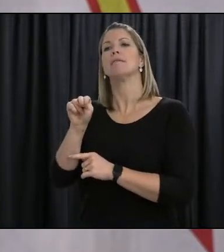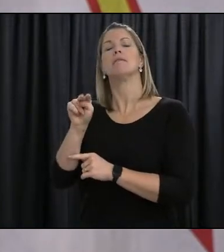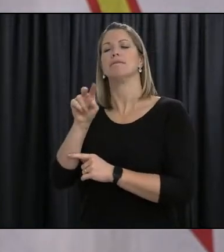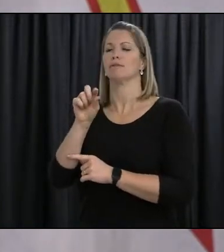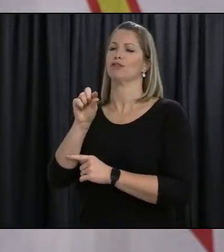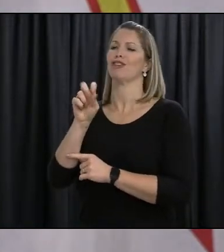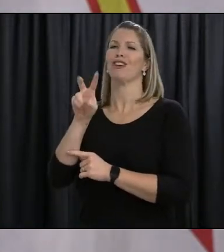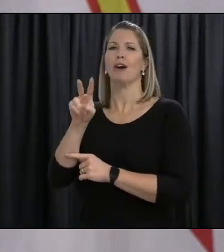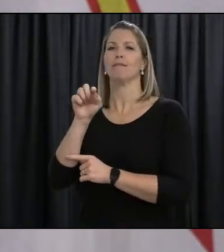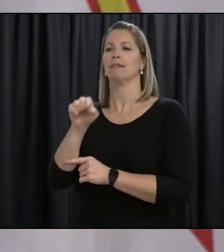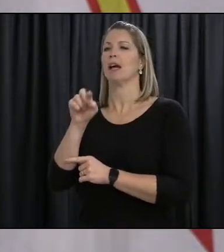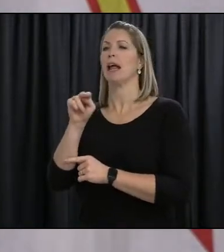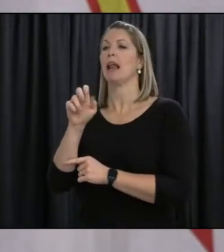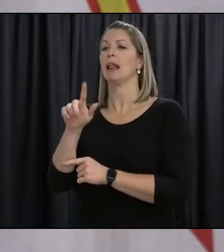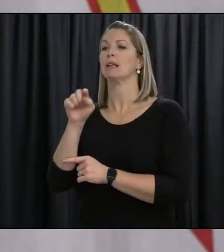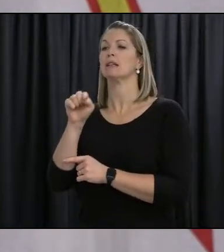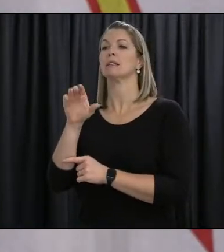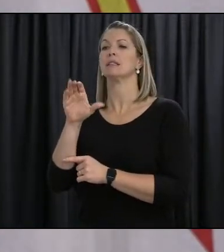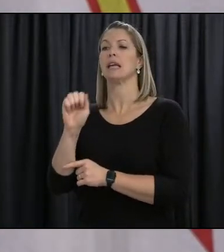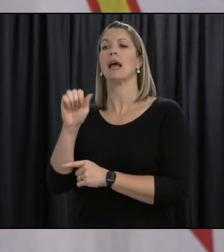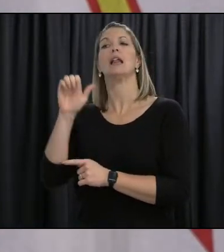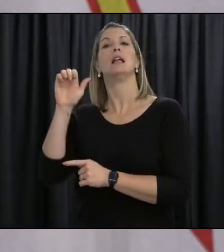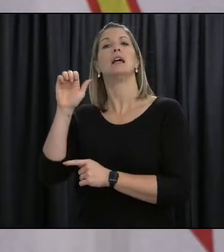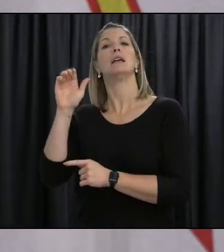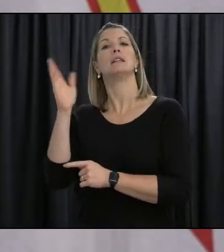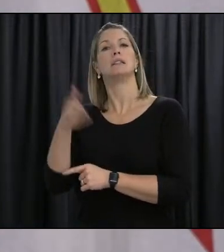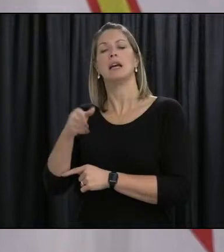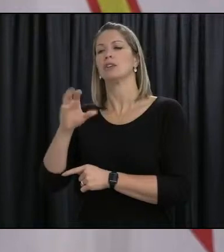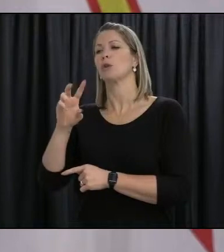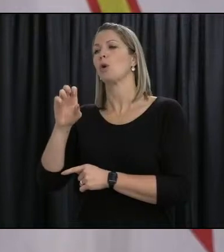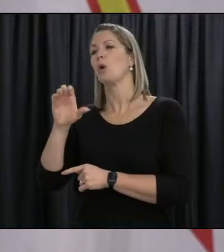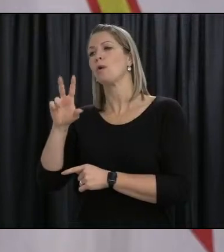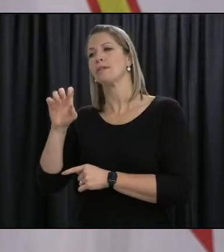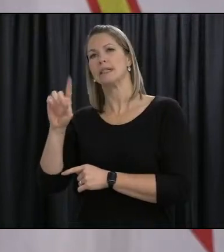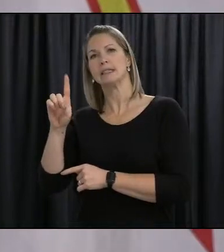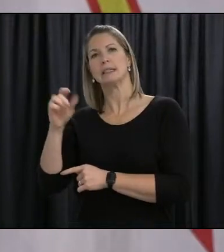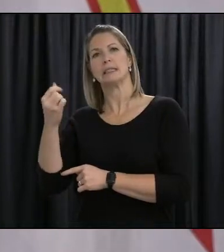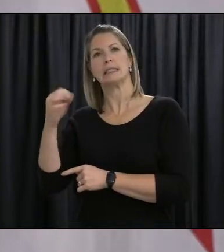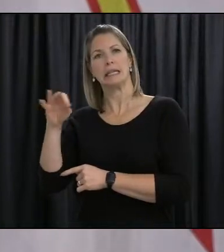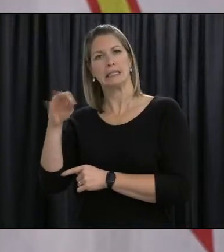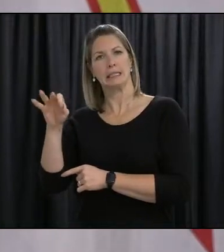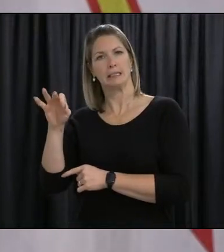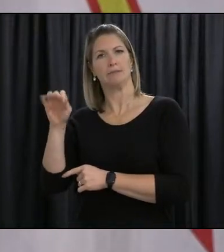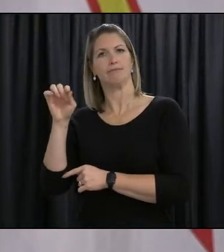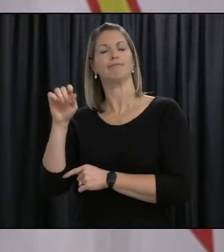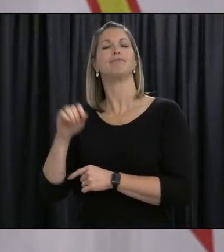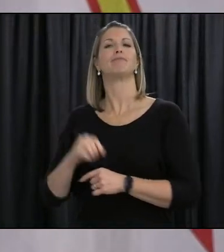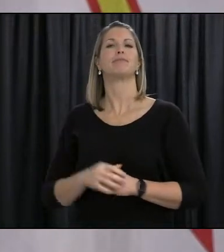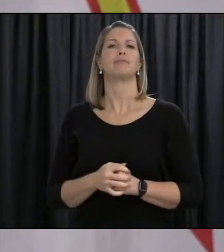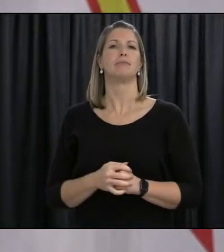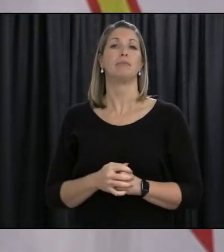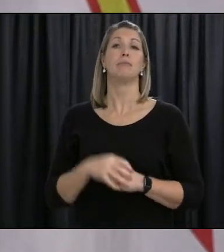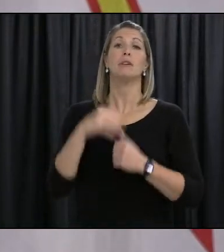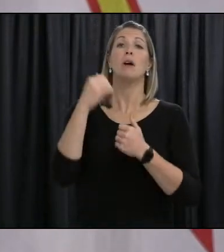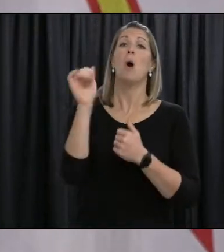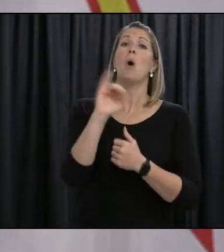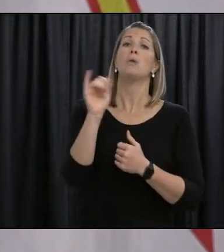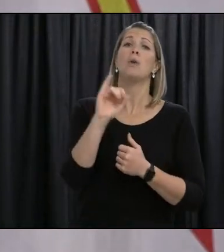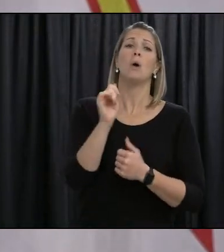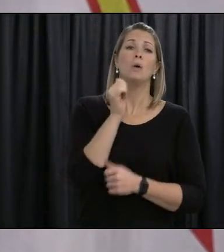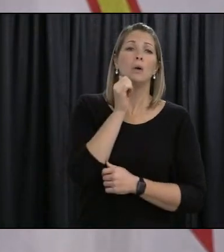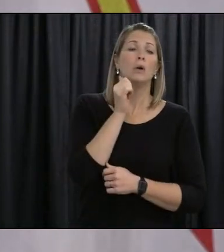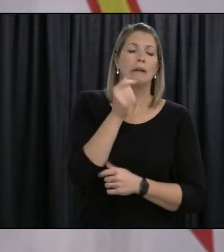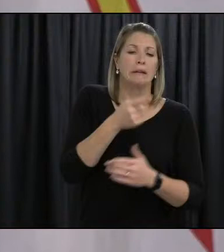gov.nl.ca/COVID-19. Now that Halloween is behind us, I know that many people will begin to turn their attention to Remembrance Day ceremonies and the